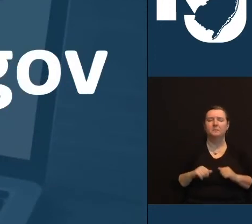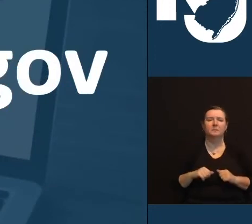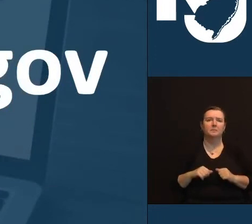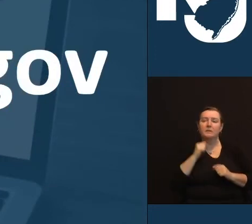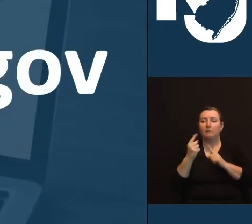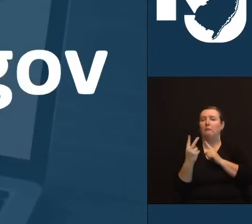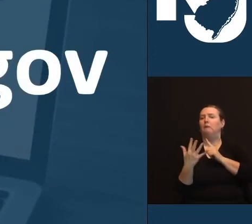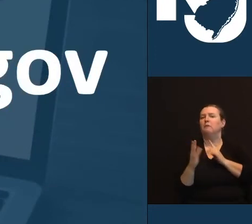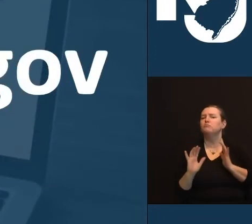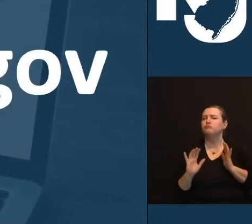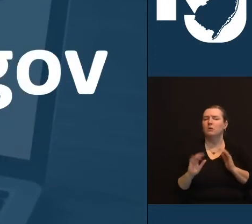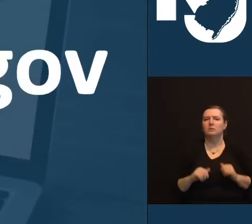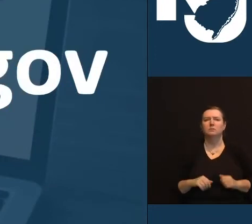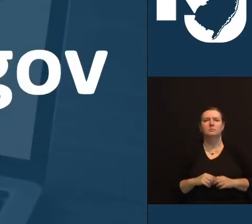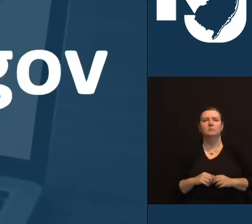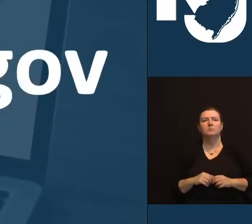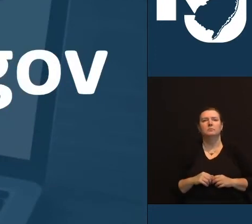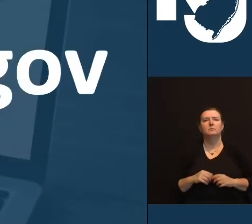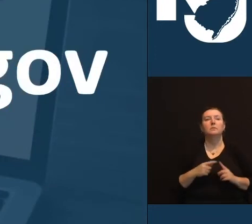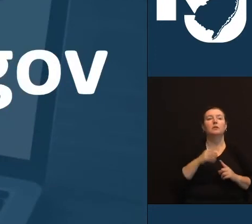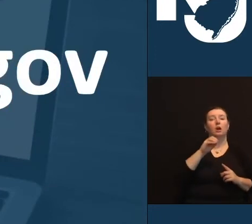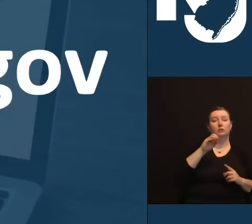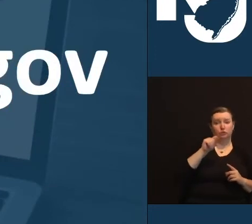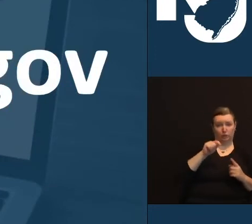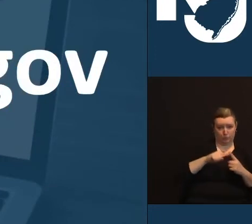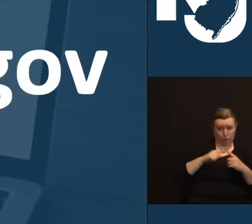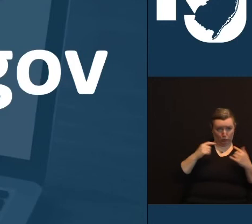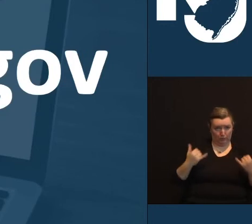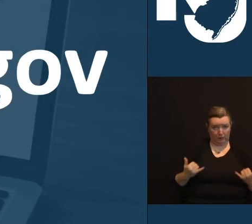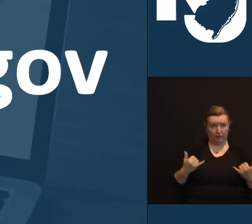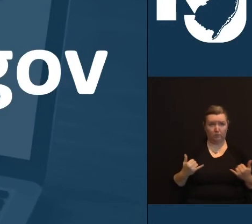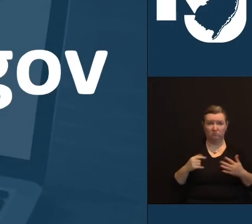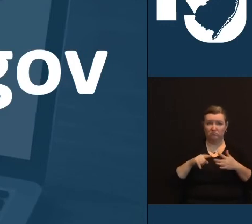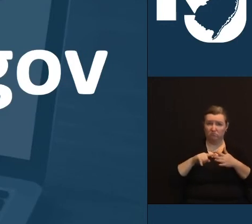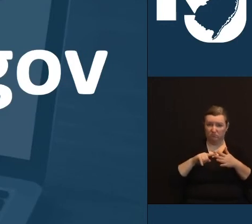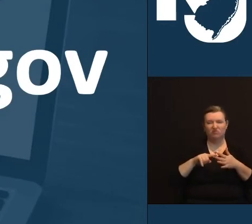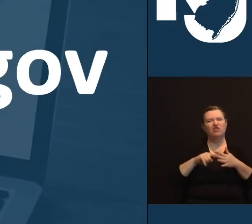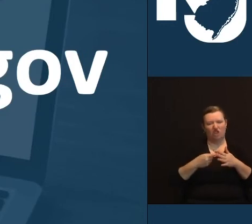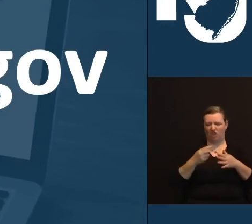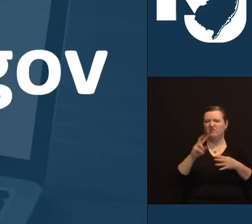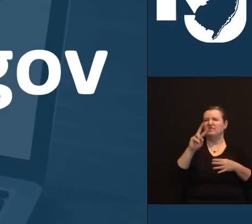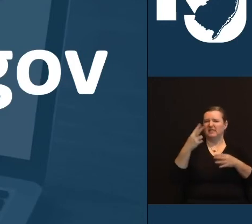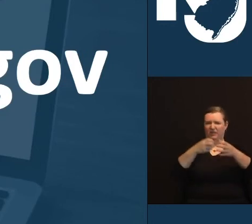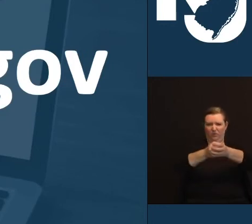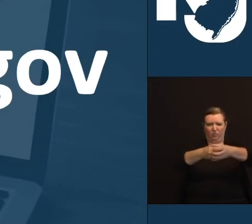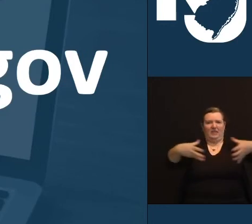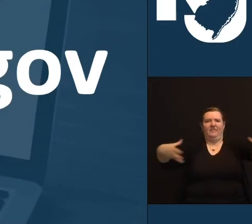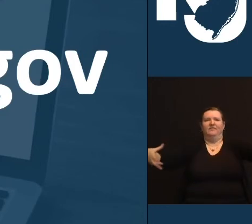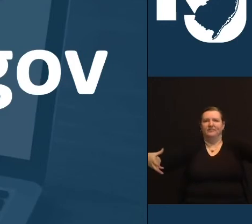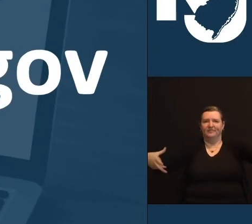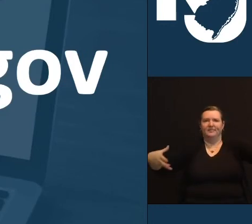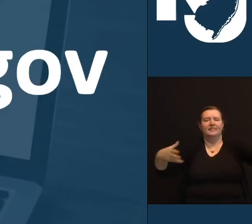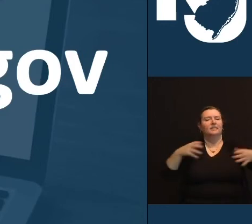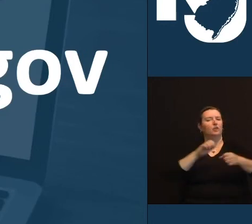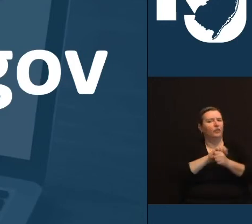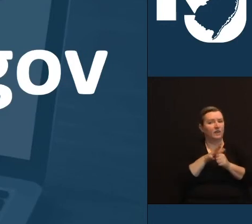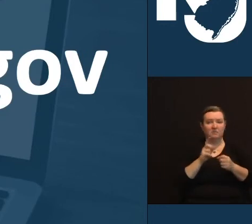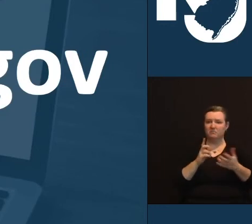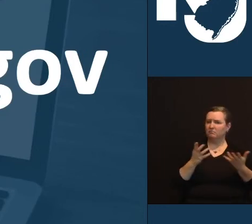gone through has made it clear that the second wave would not be any easier than the first. But as we discussed on Monday, even more than